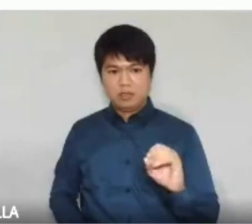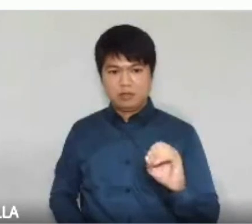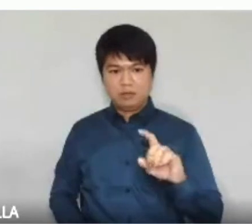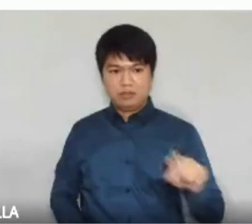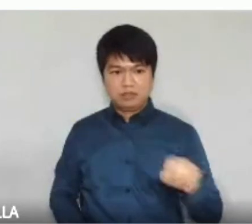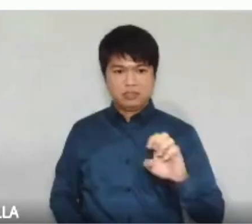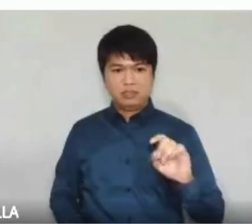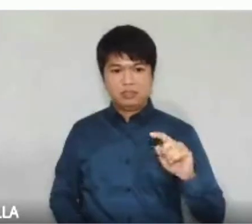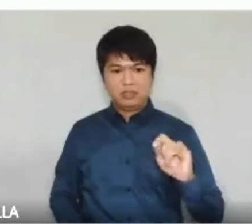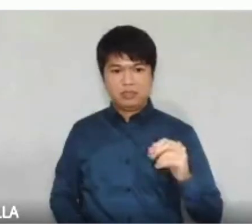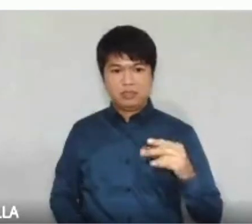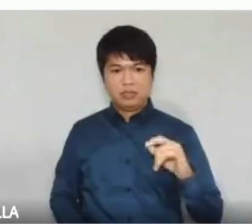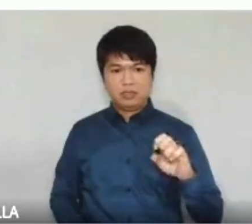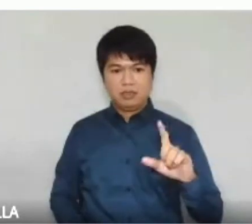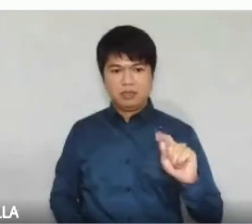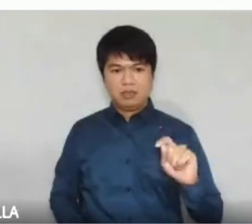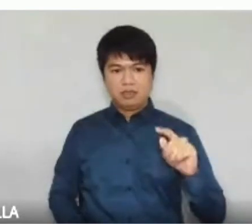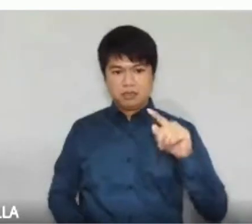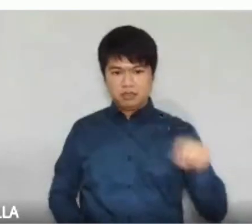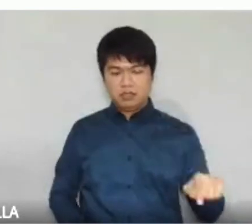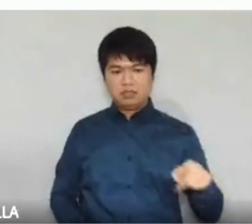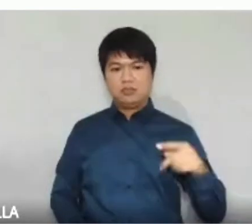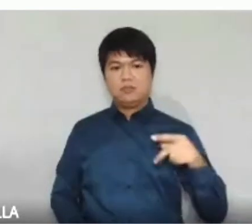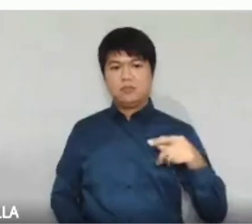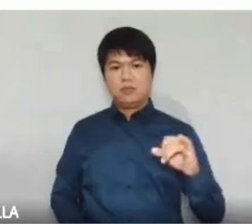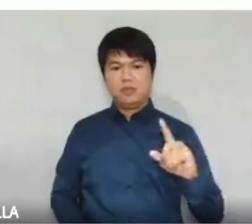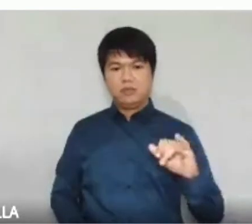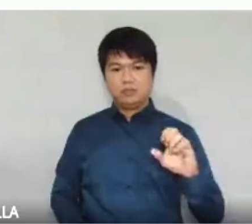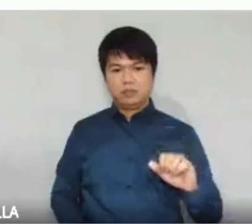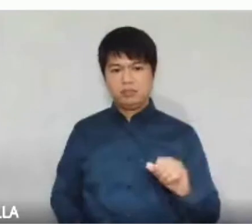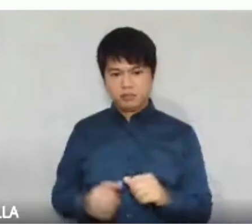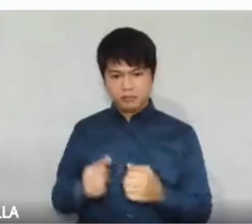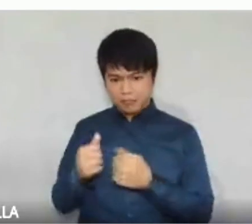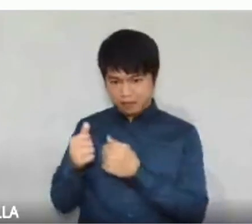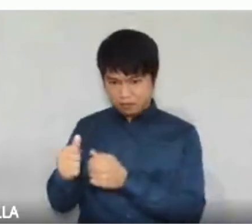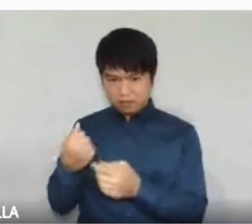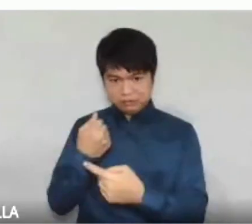crowdcast.io/e/telehealth-policy. Please like and subscribe. Our Facebook page is